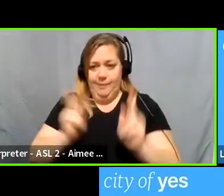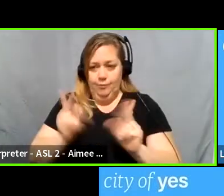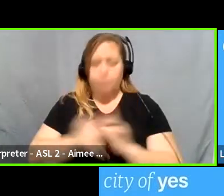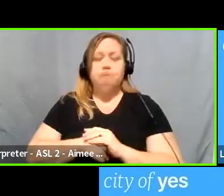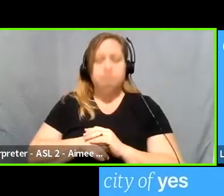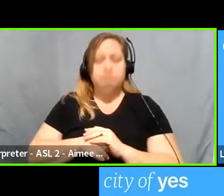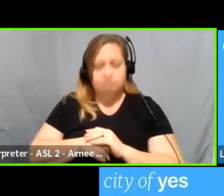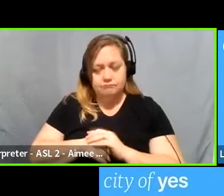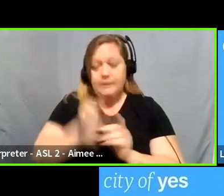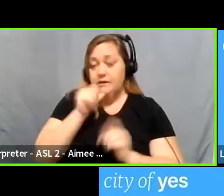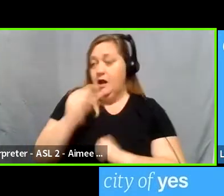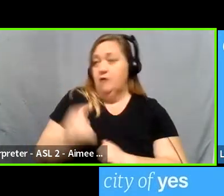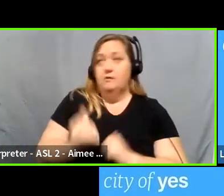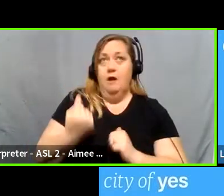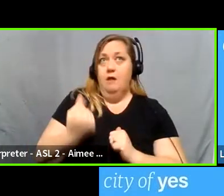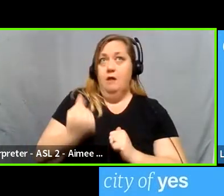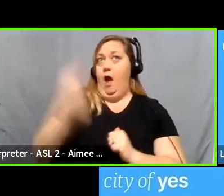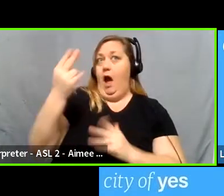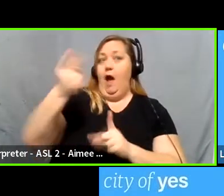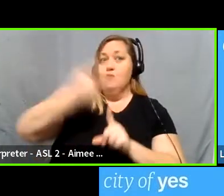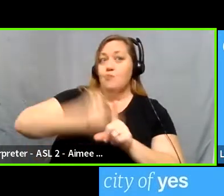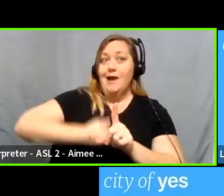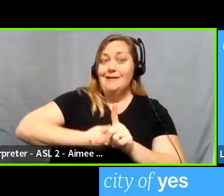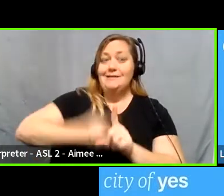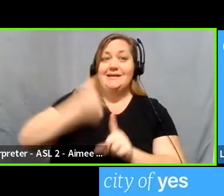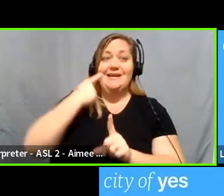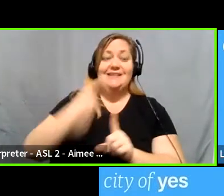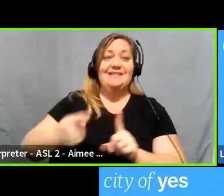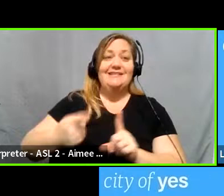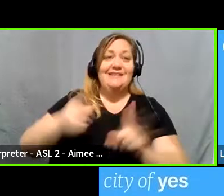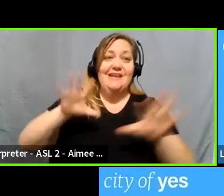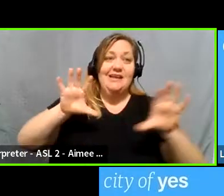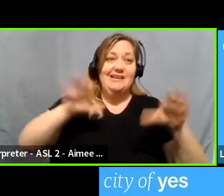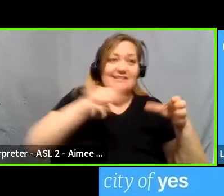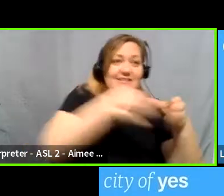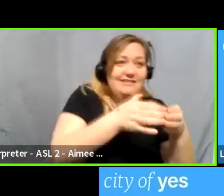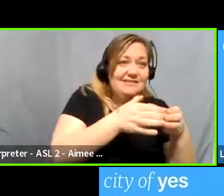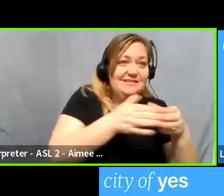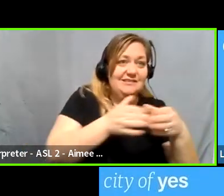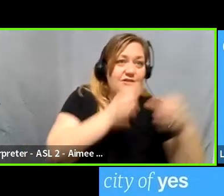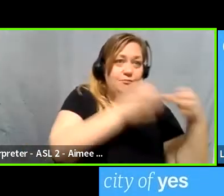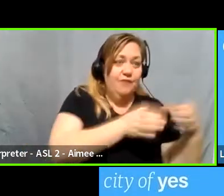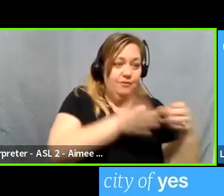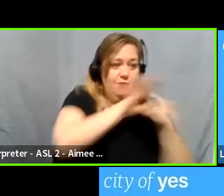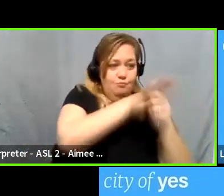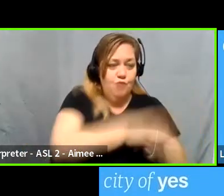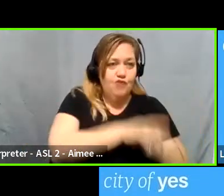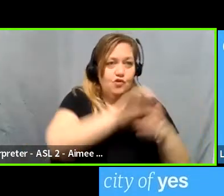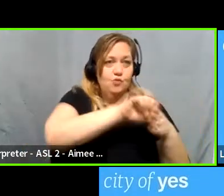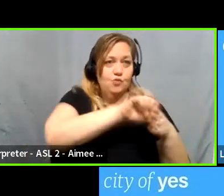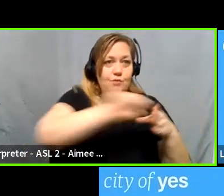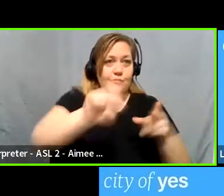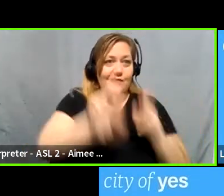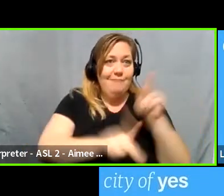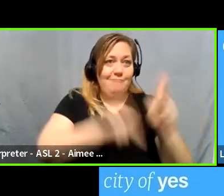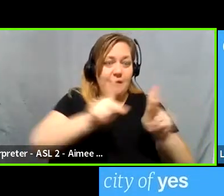You know, it's not just the high rents, it's the gentrification and displacement pressure we see in many neighborhoods. Um, it's overcrowding,